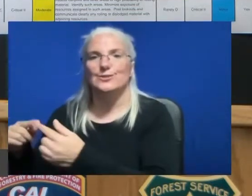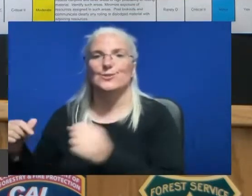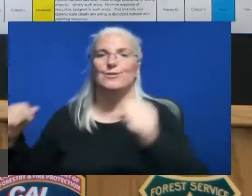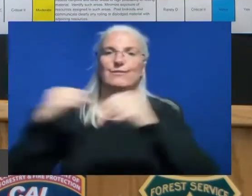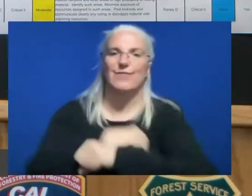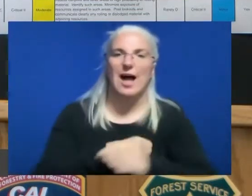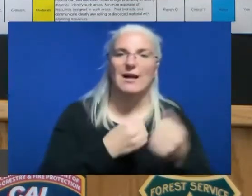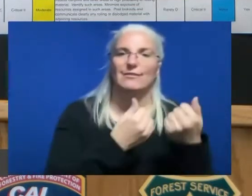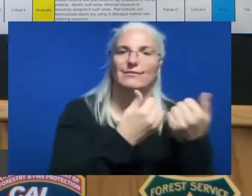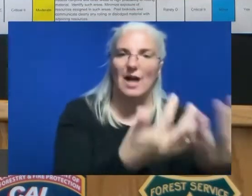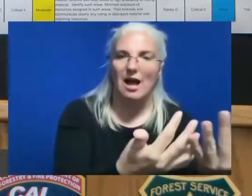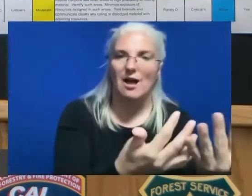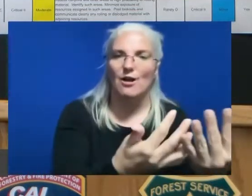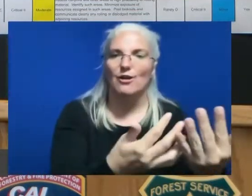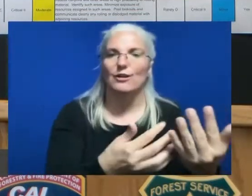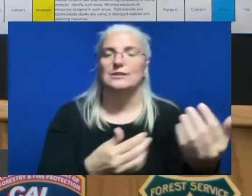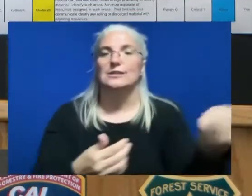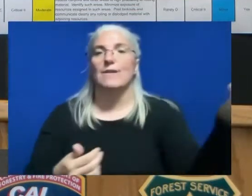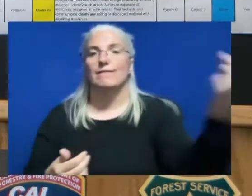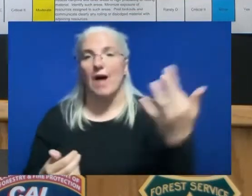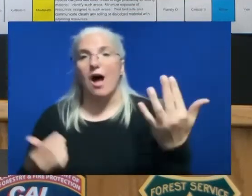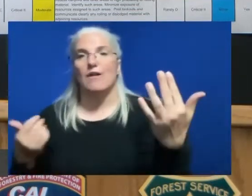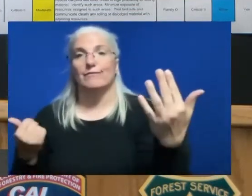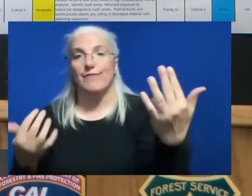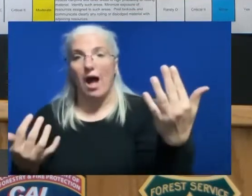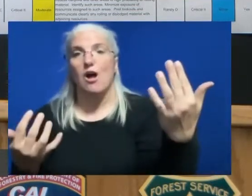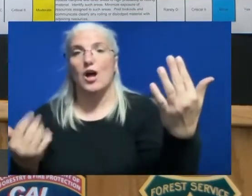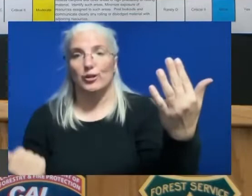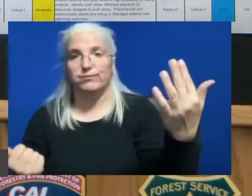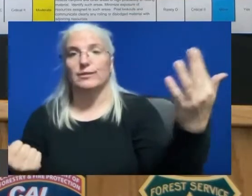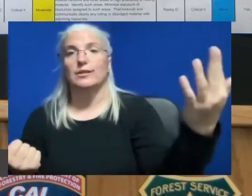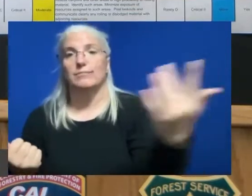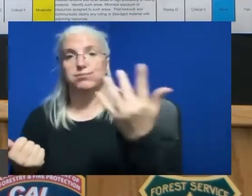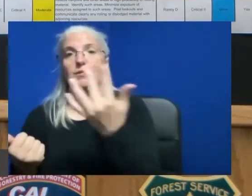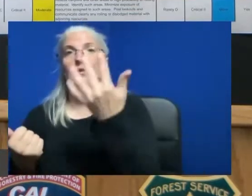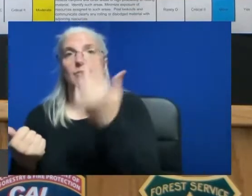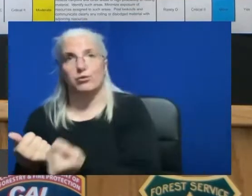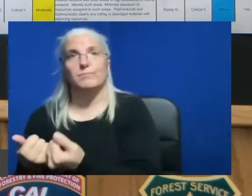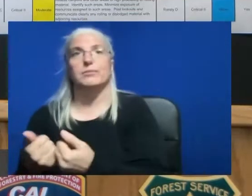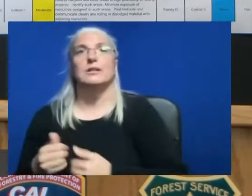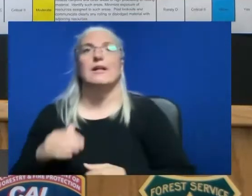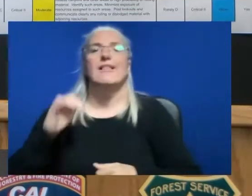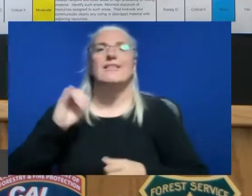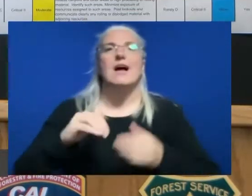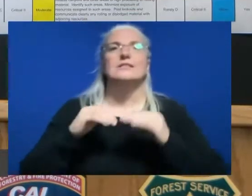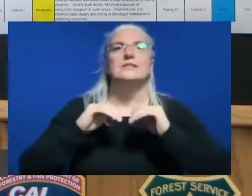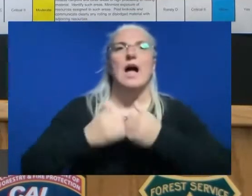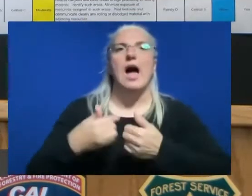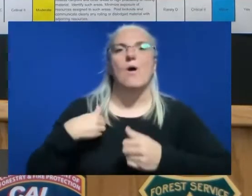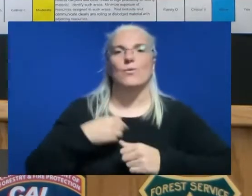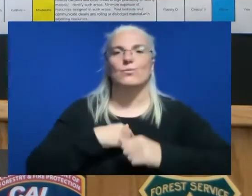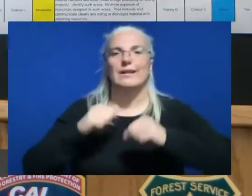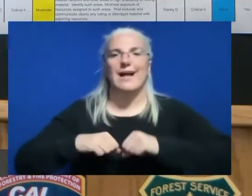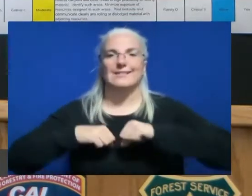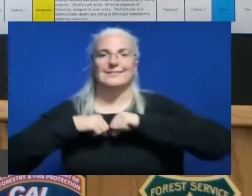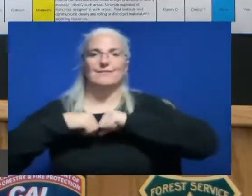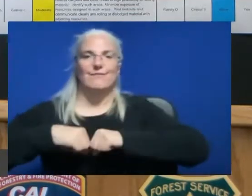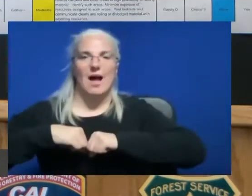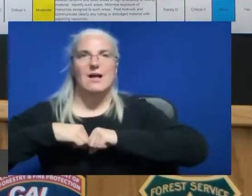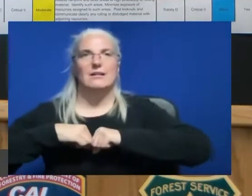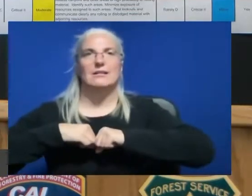having to do defensive firing, and that's sometimes that it works, and sometimes it doesn't. As you've seen,